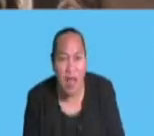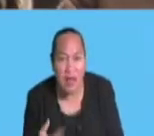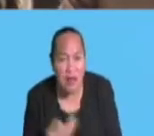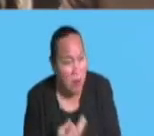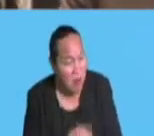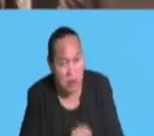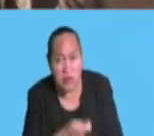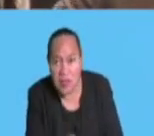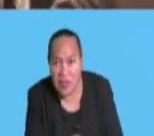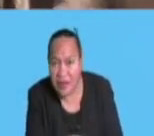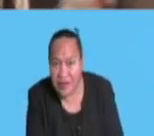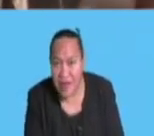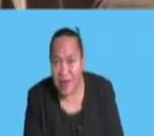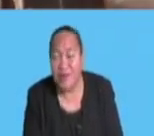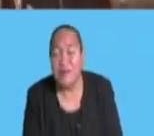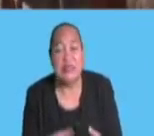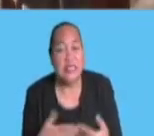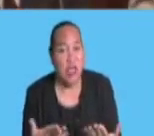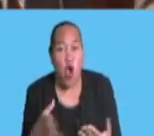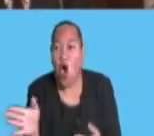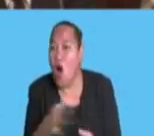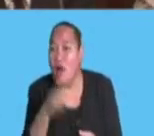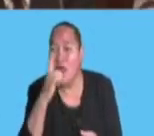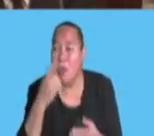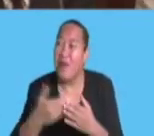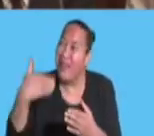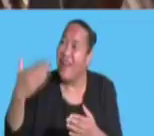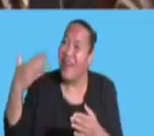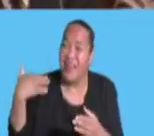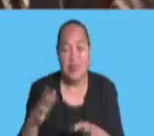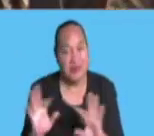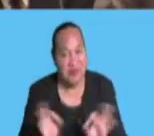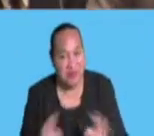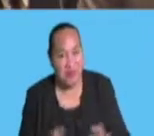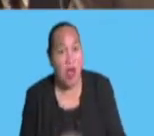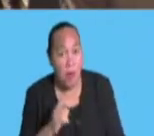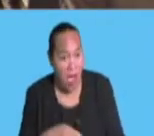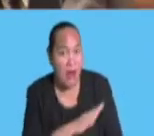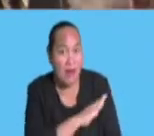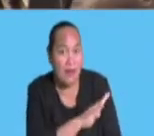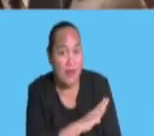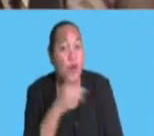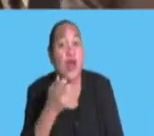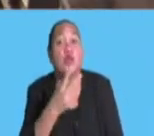Nobody did that. All the people that had been in the military come to government, nobody did until he fixed the workers' compensation